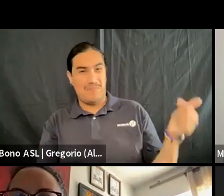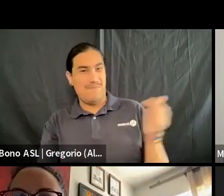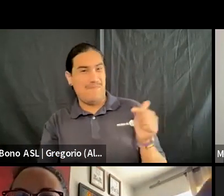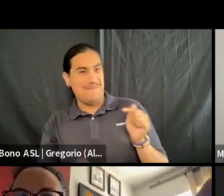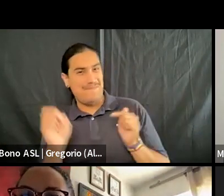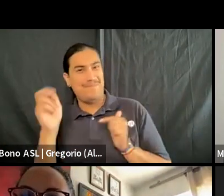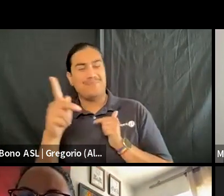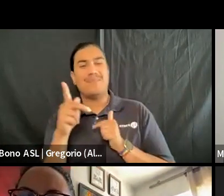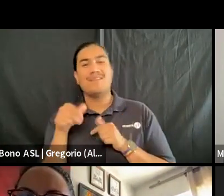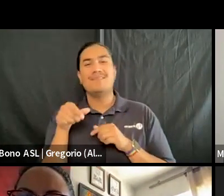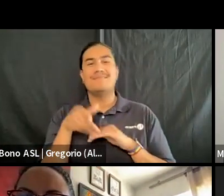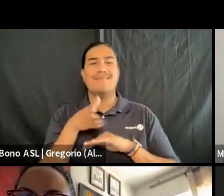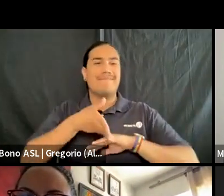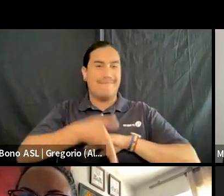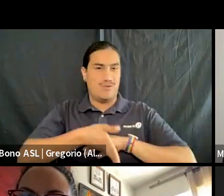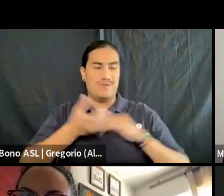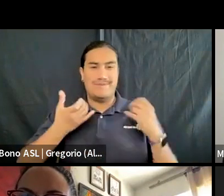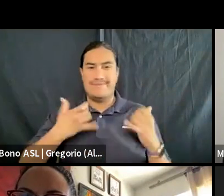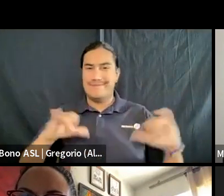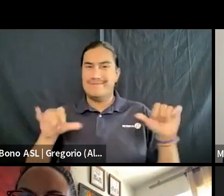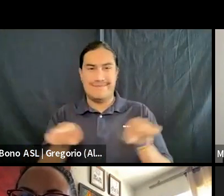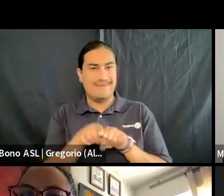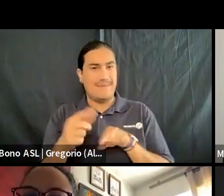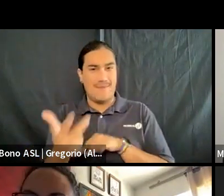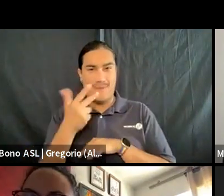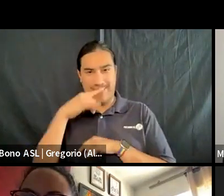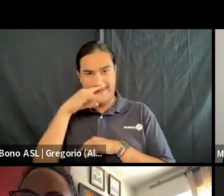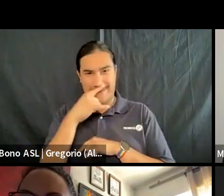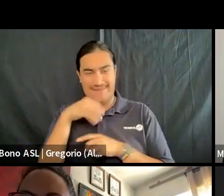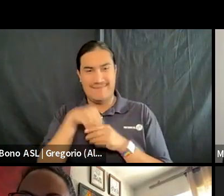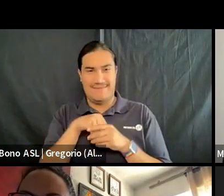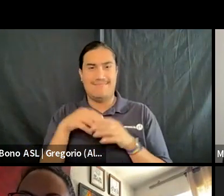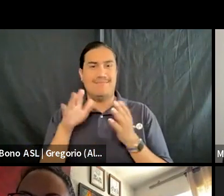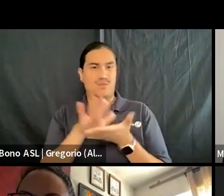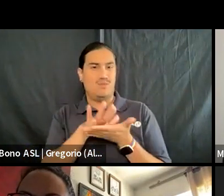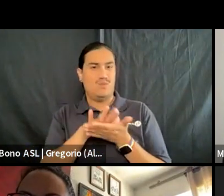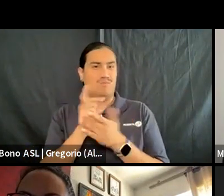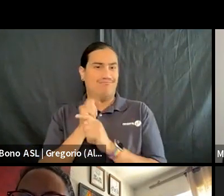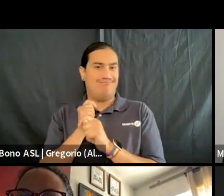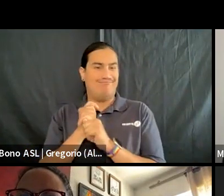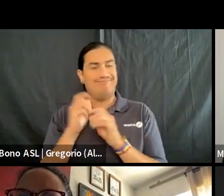Okay, this is after, it's still the same three kids in the school trailer.